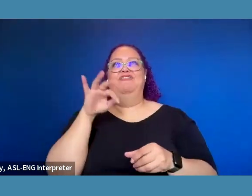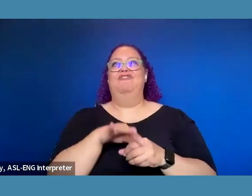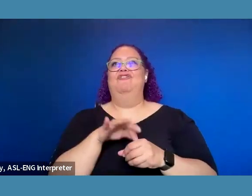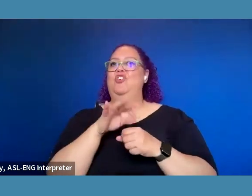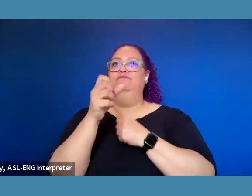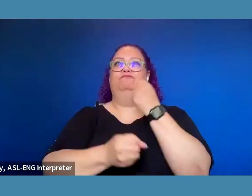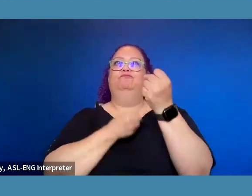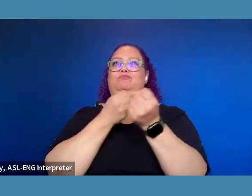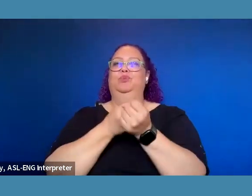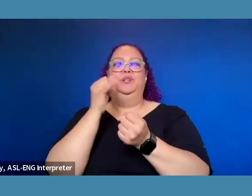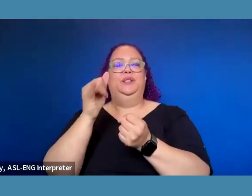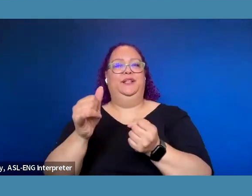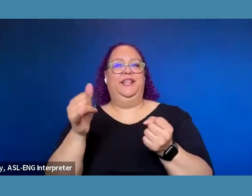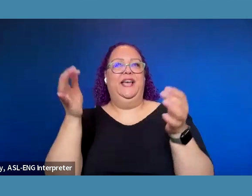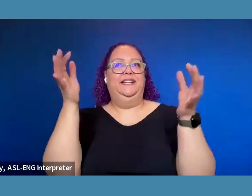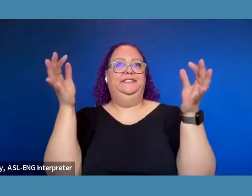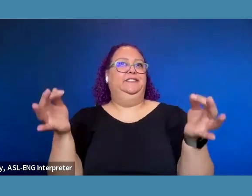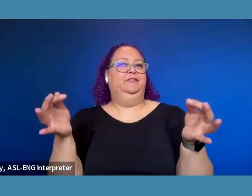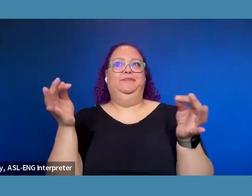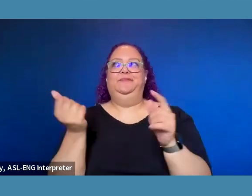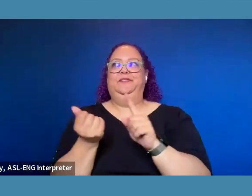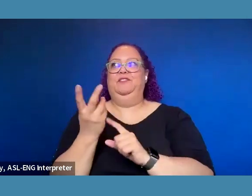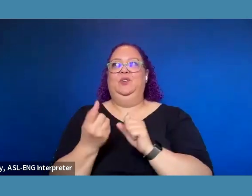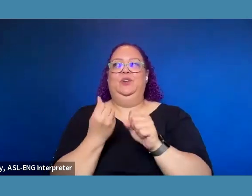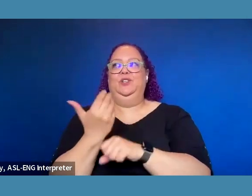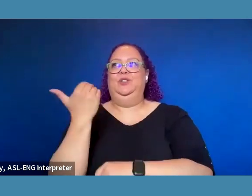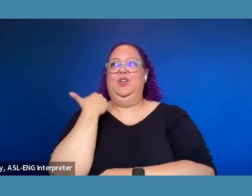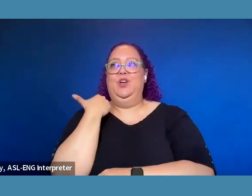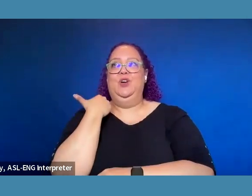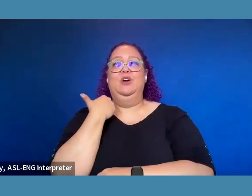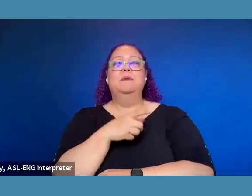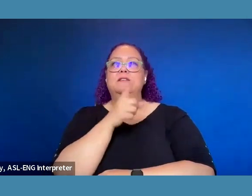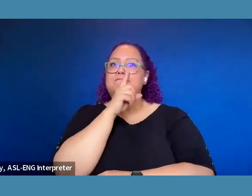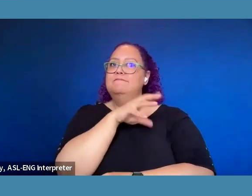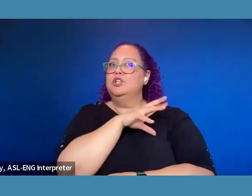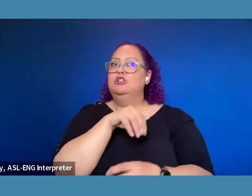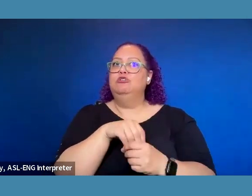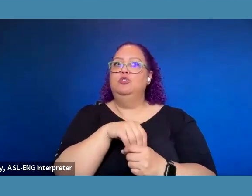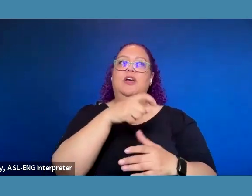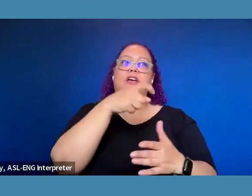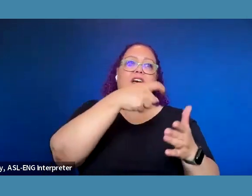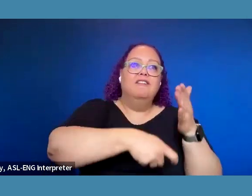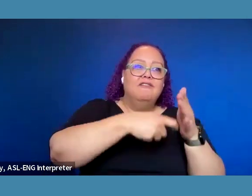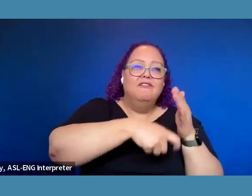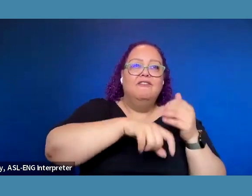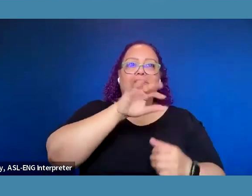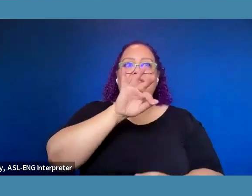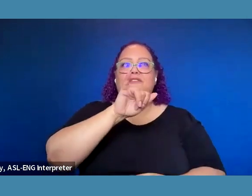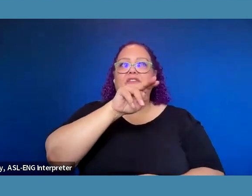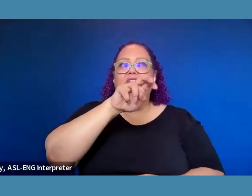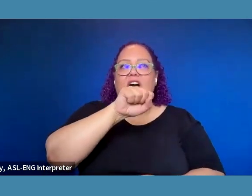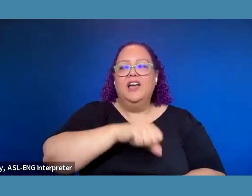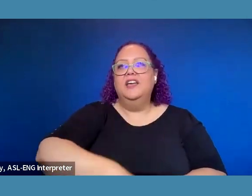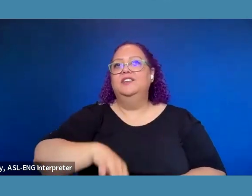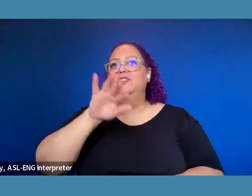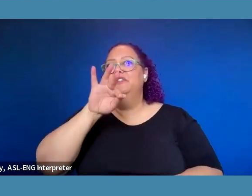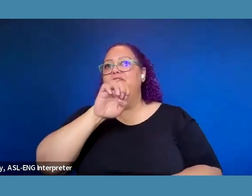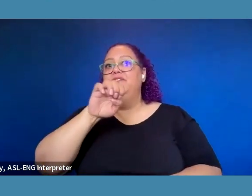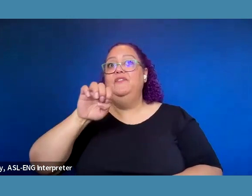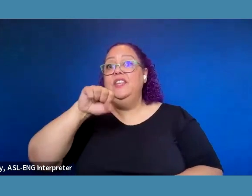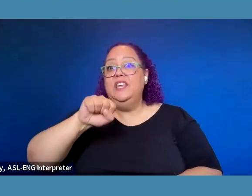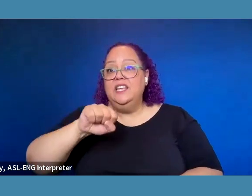that does include the payment of fines and fees. So it's really important that somebody in that